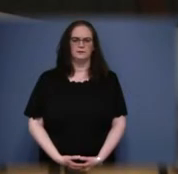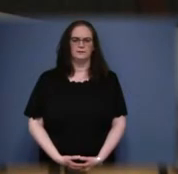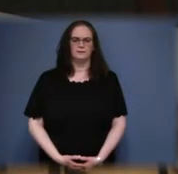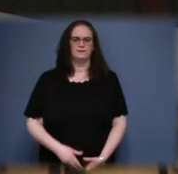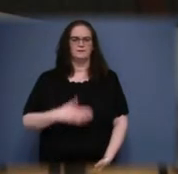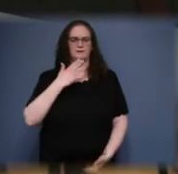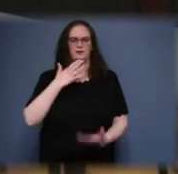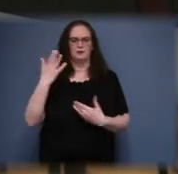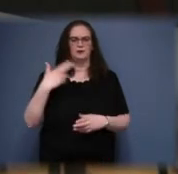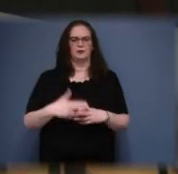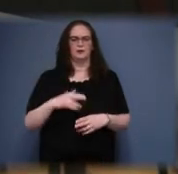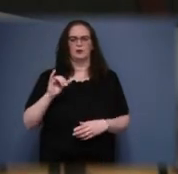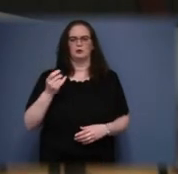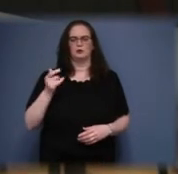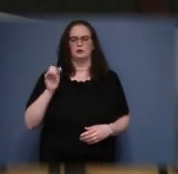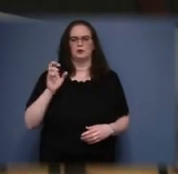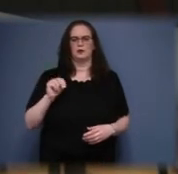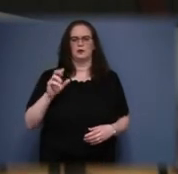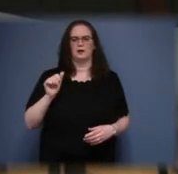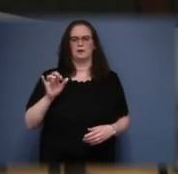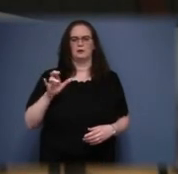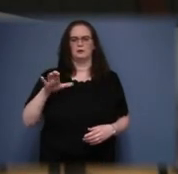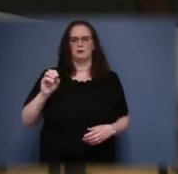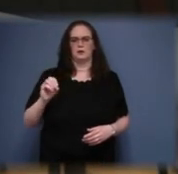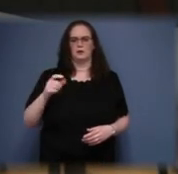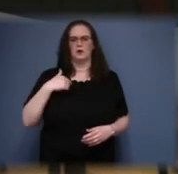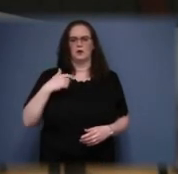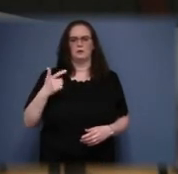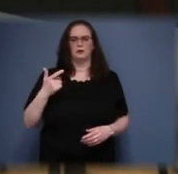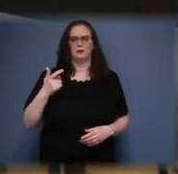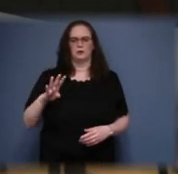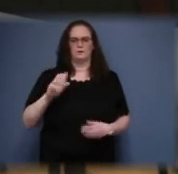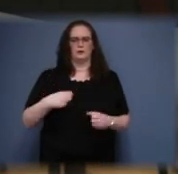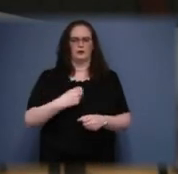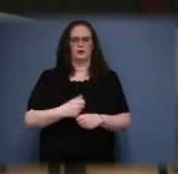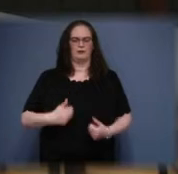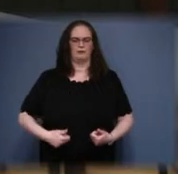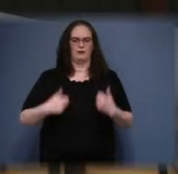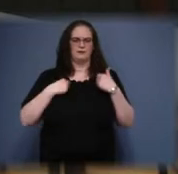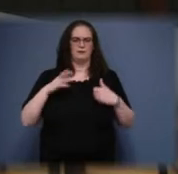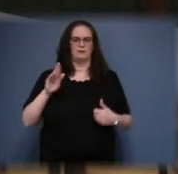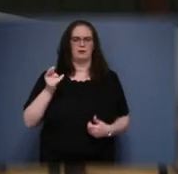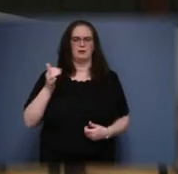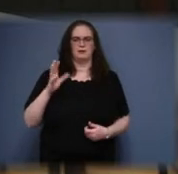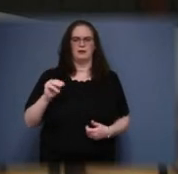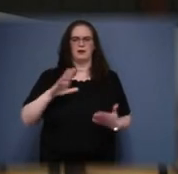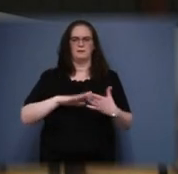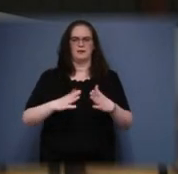Good morning, my name is Joanne Amoroso. I am a 24-year resident of Buckingham